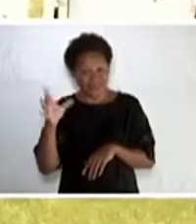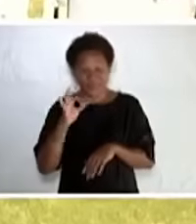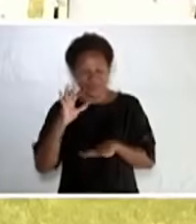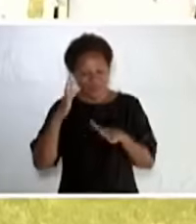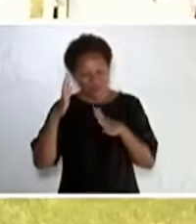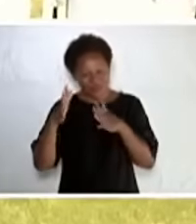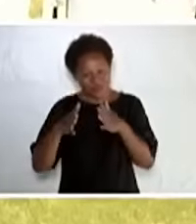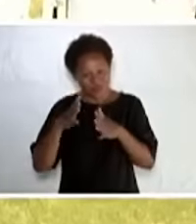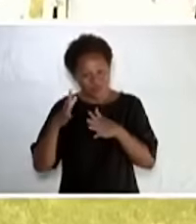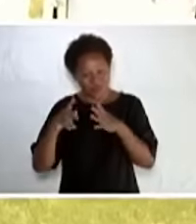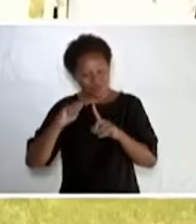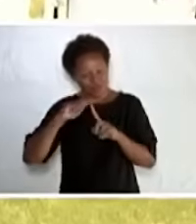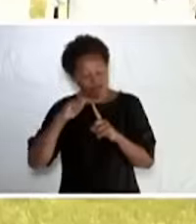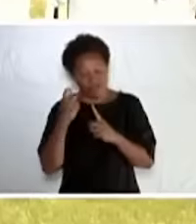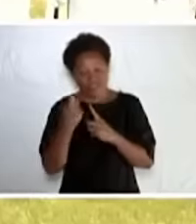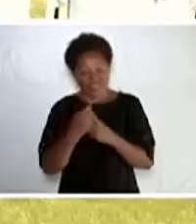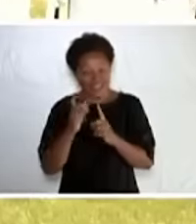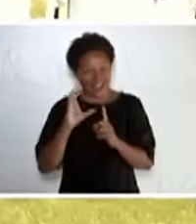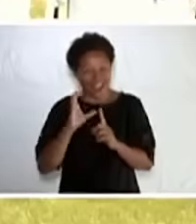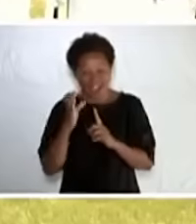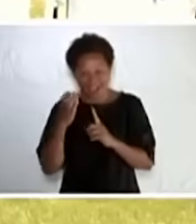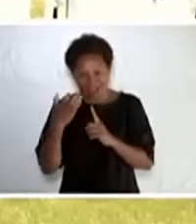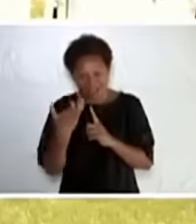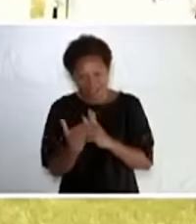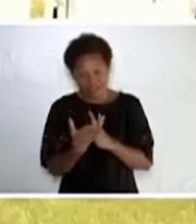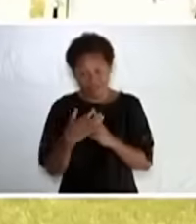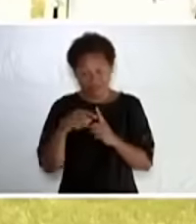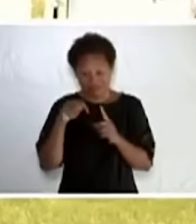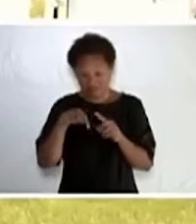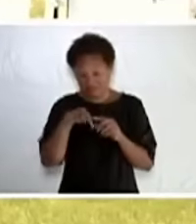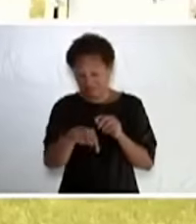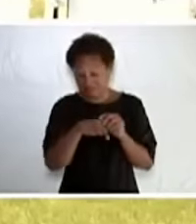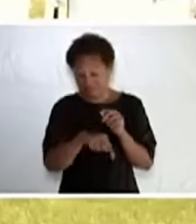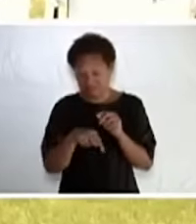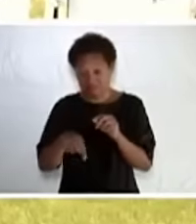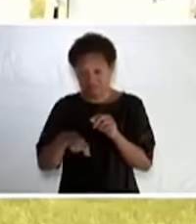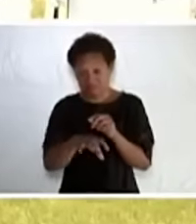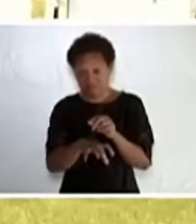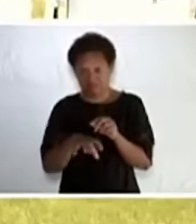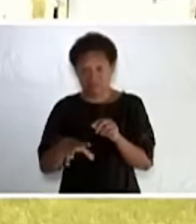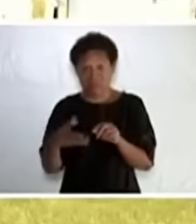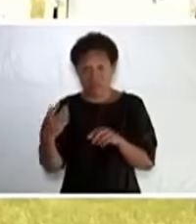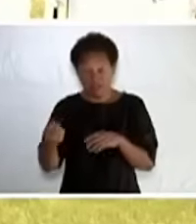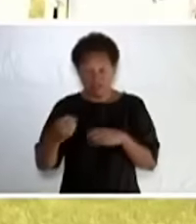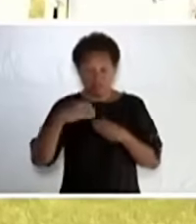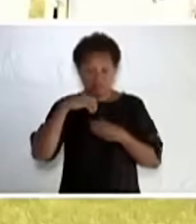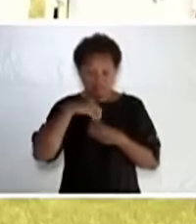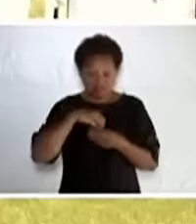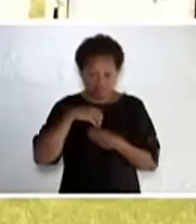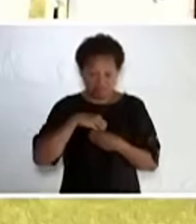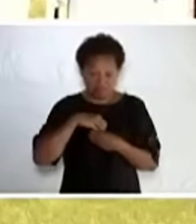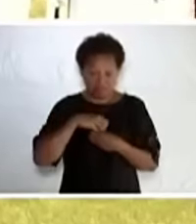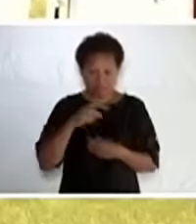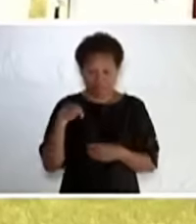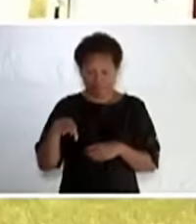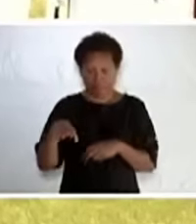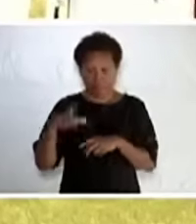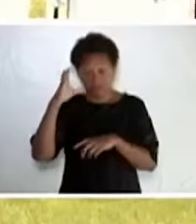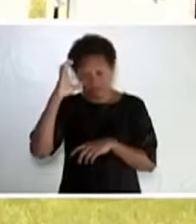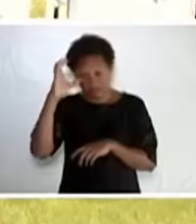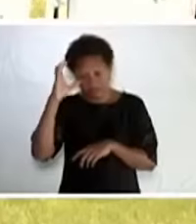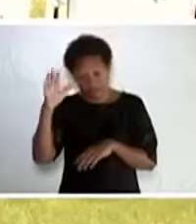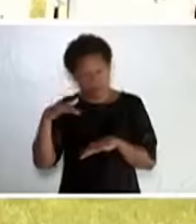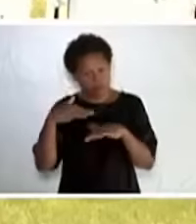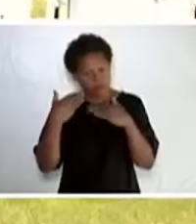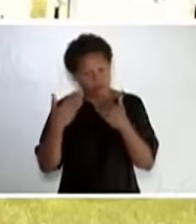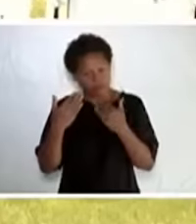about stories and traditions, it's about culture and roots, things that we hold so deep and so close to our hearts. Here in this country, we're